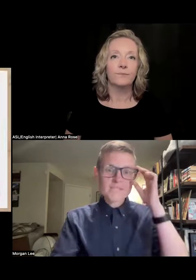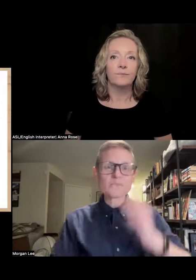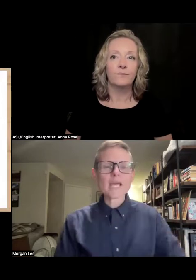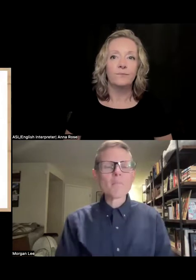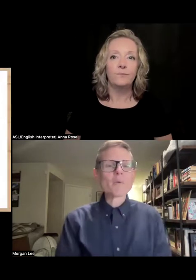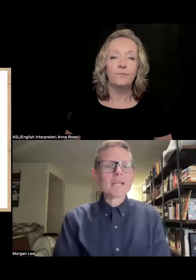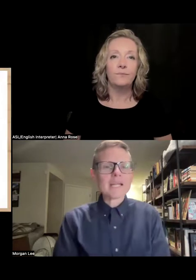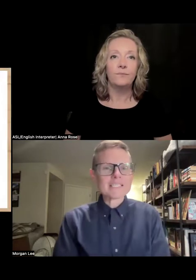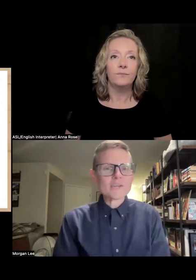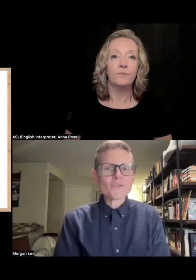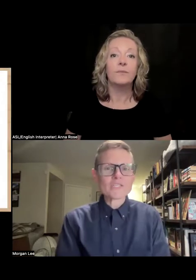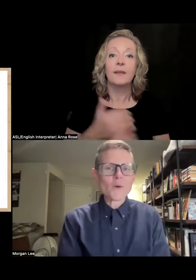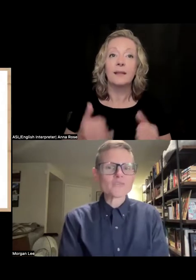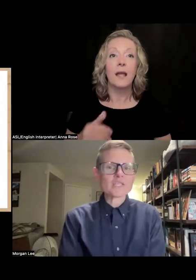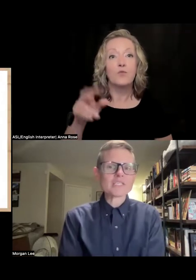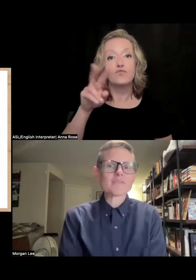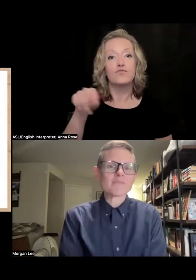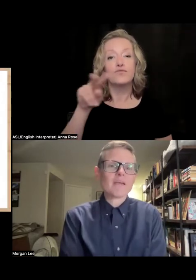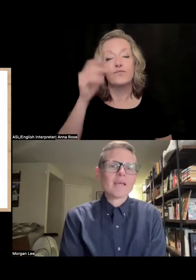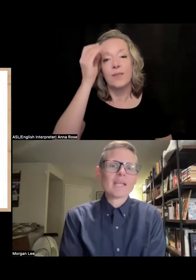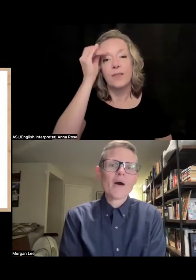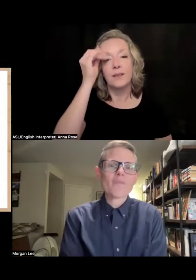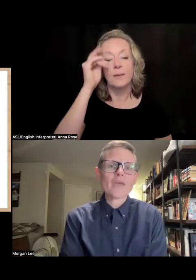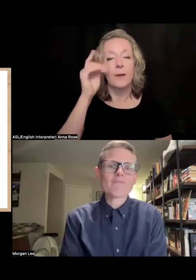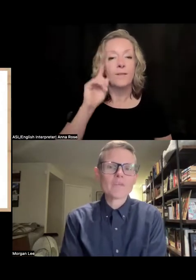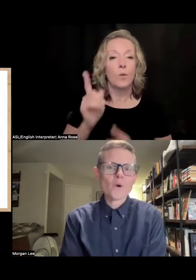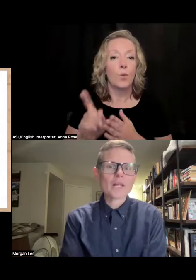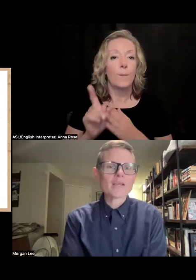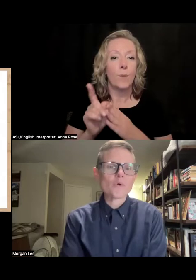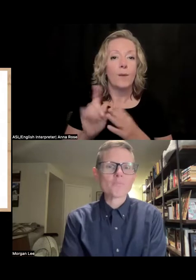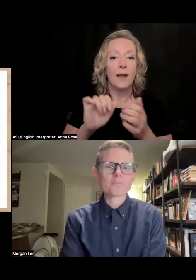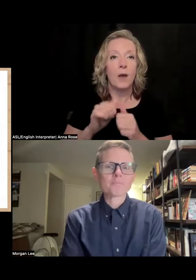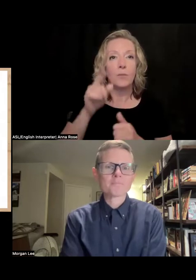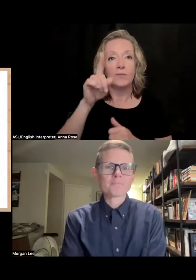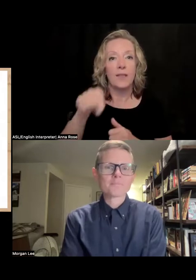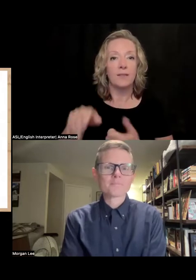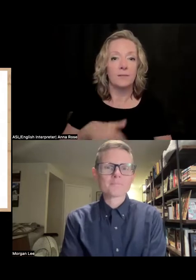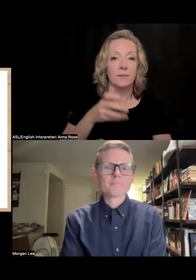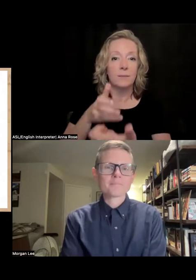All right, so take a moment and consider these questions and how they fit your classroom.